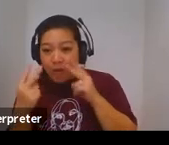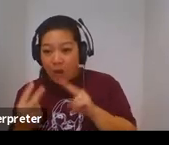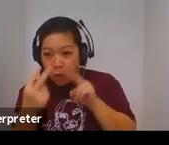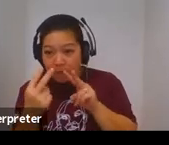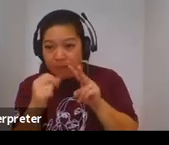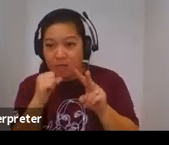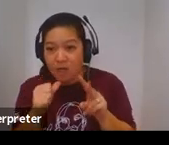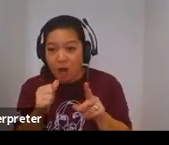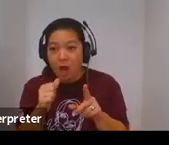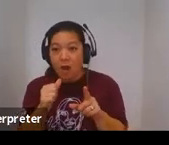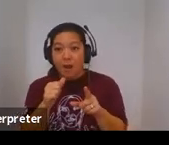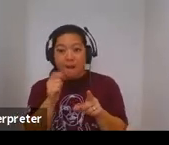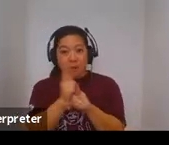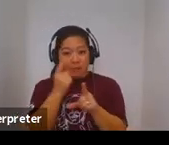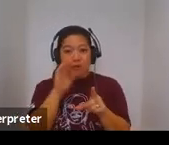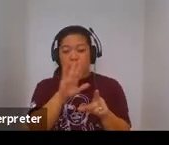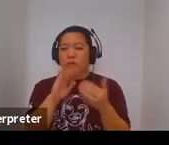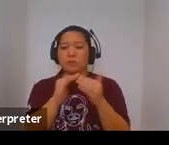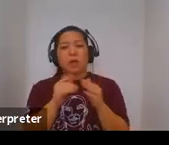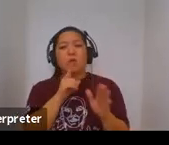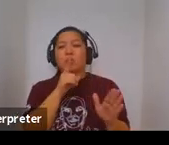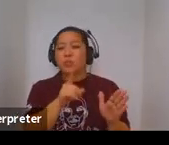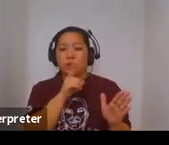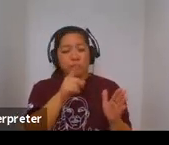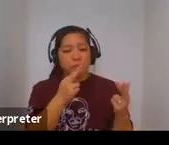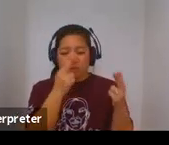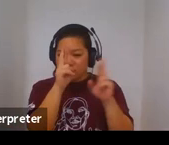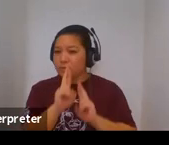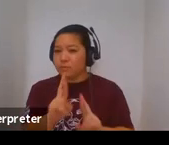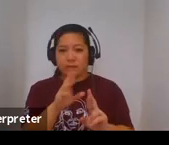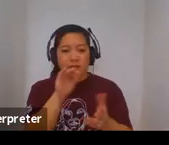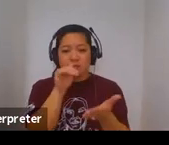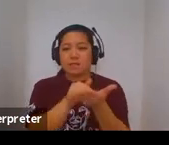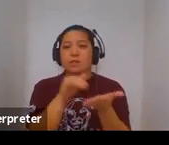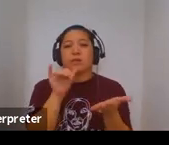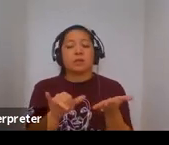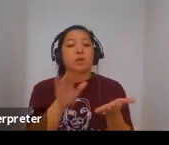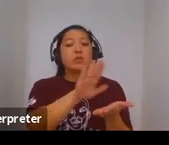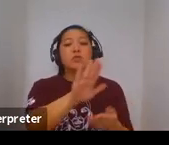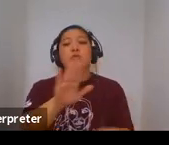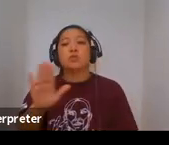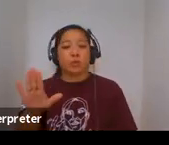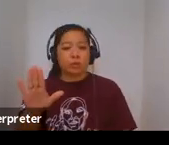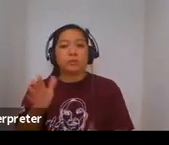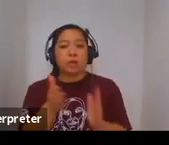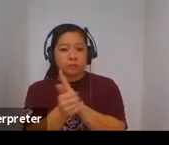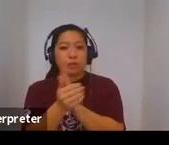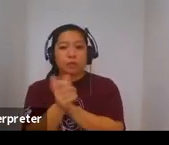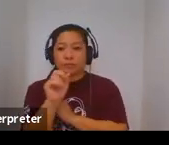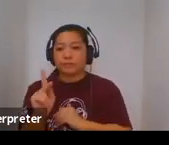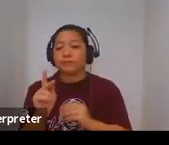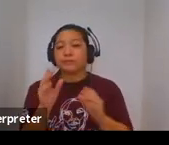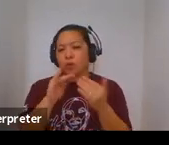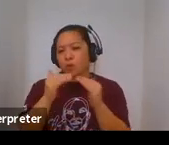not appropriate for your community, I really respect and center your expertise as